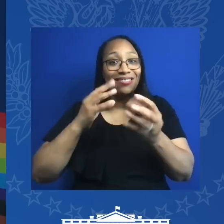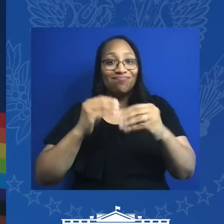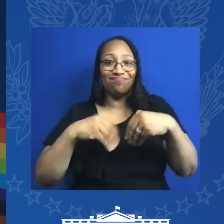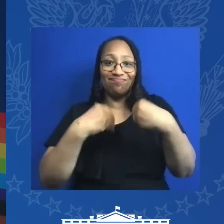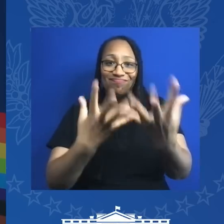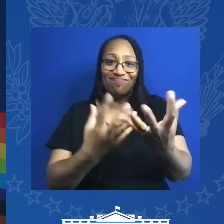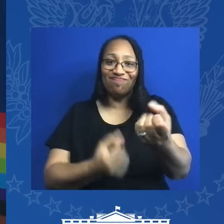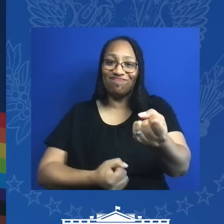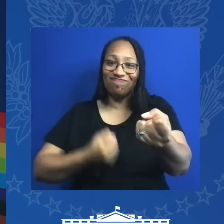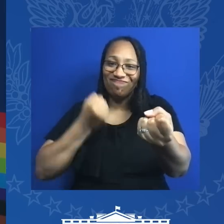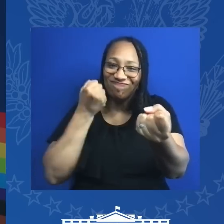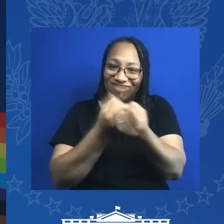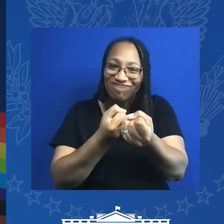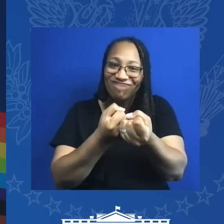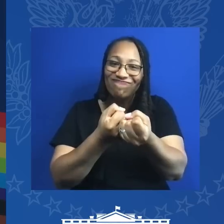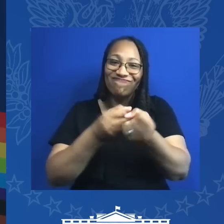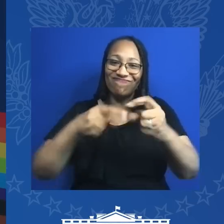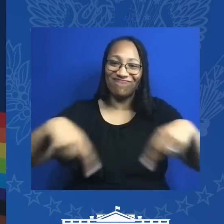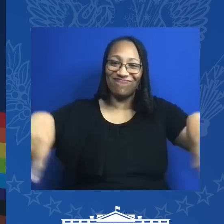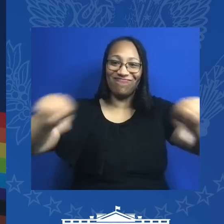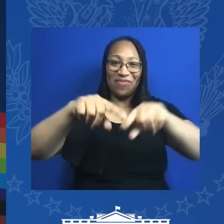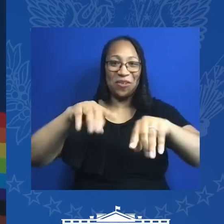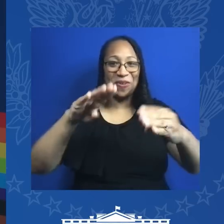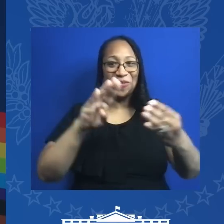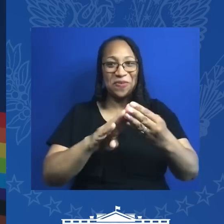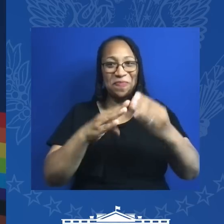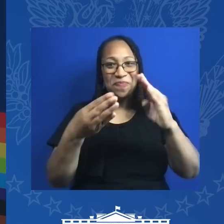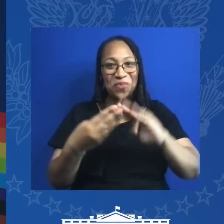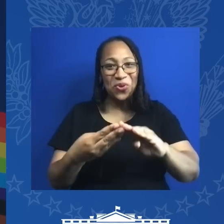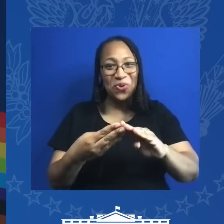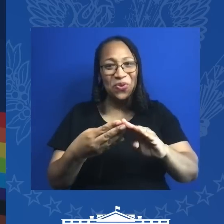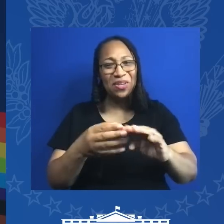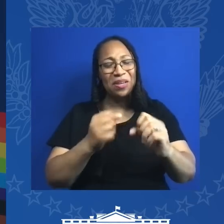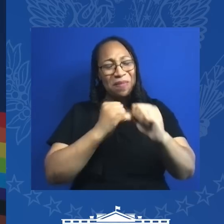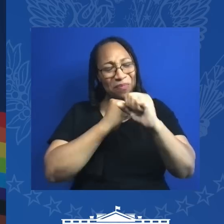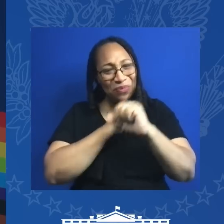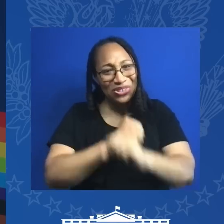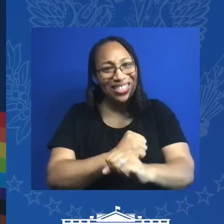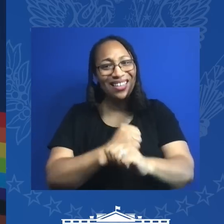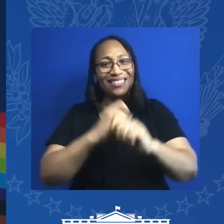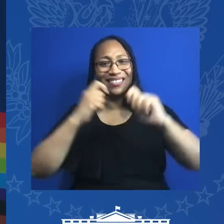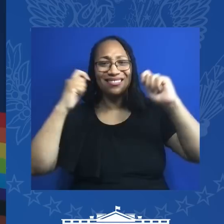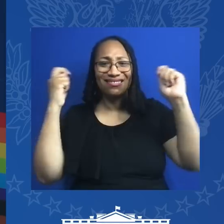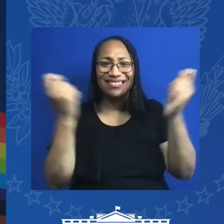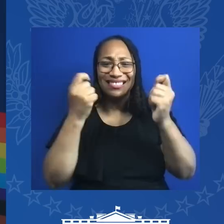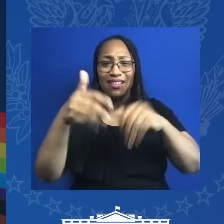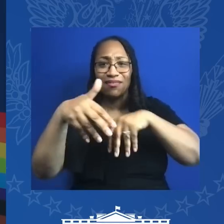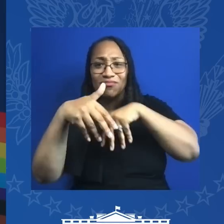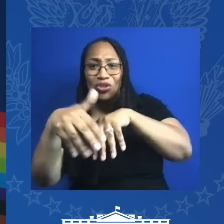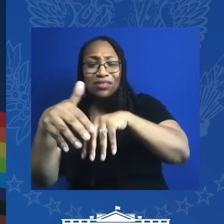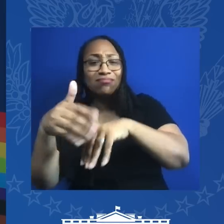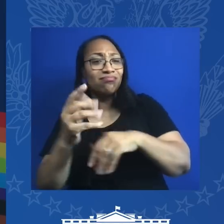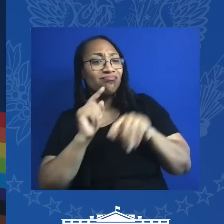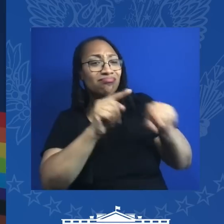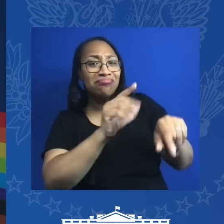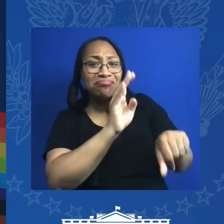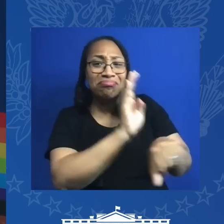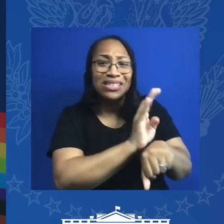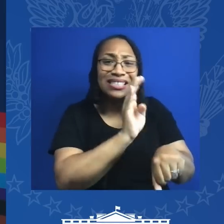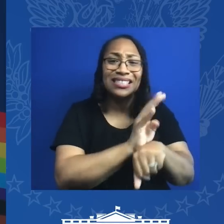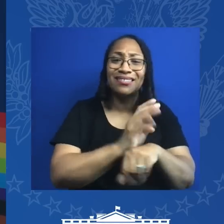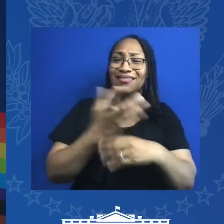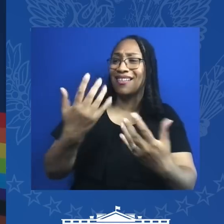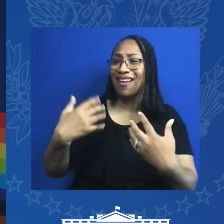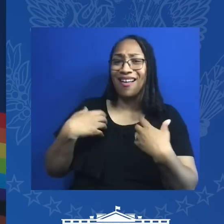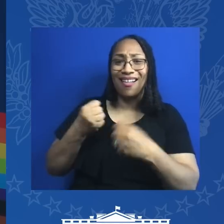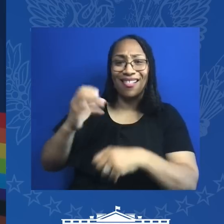festivals, marches, community centers, and businesses to better protect healthcare providers serving the community and help folks